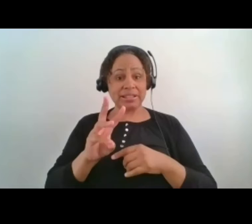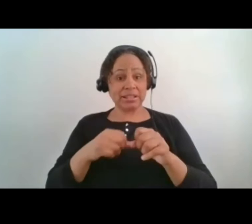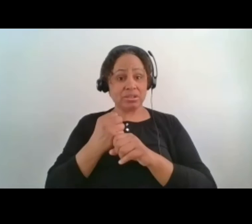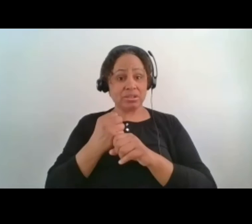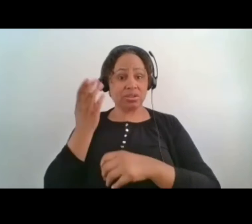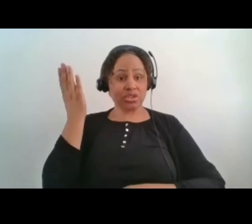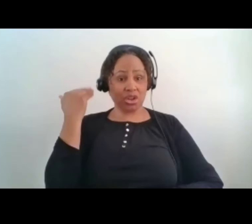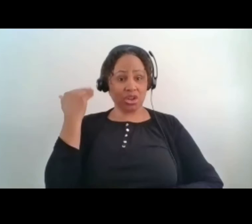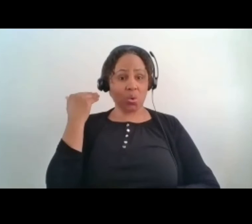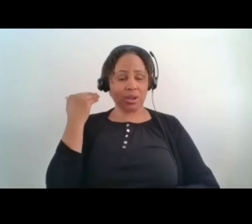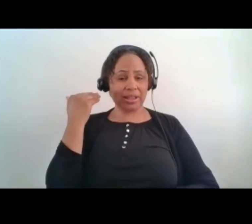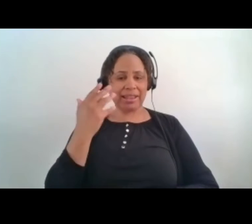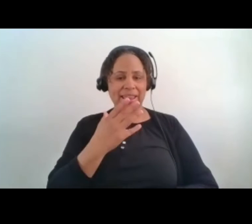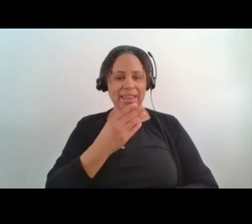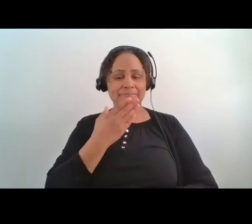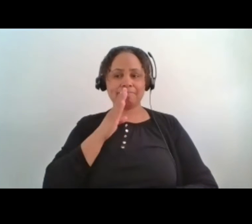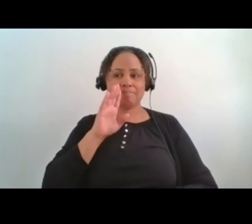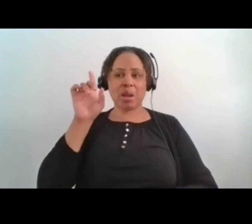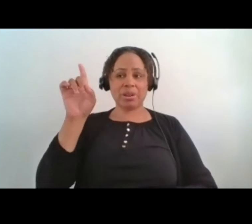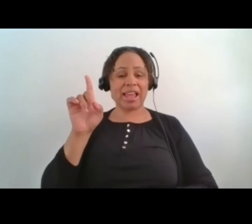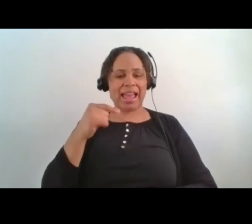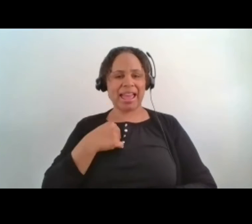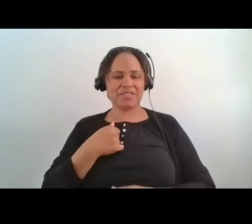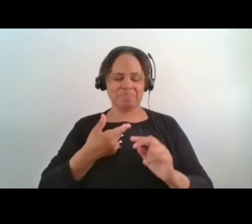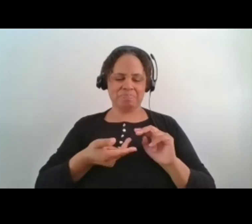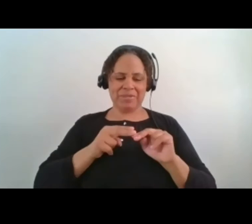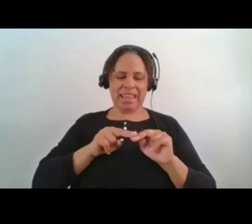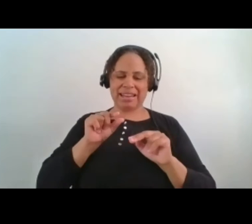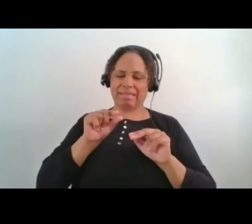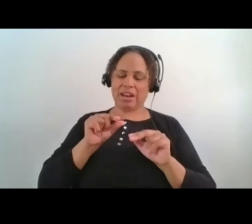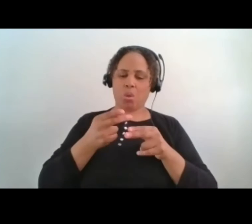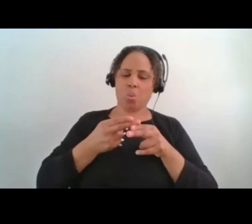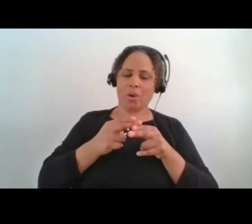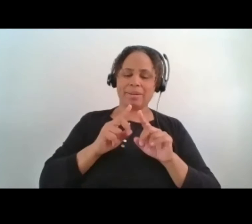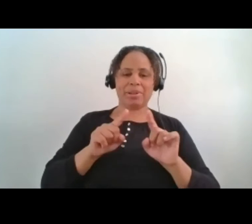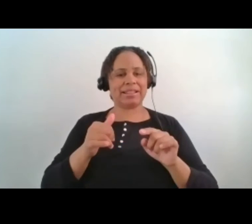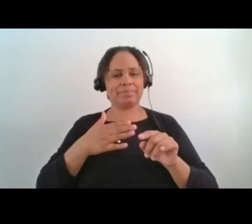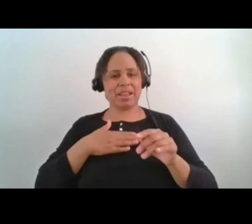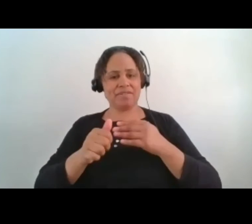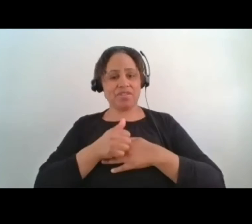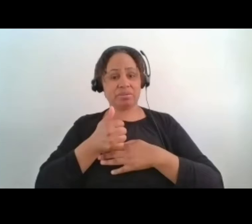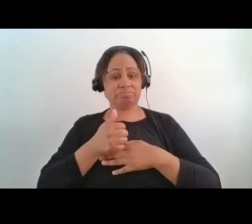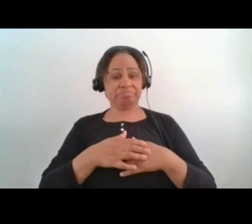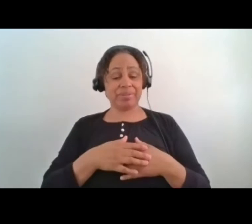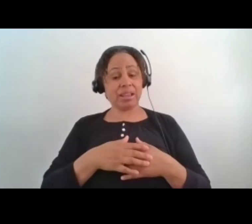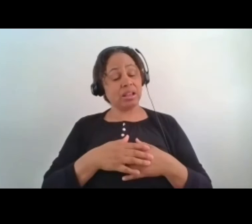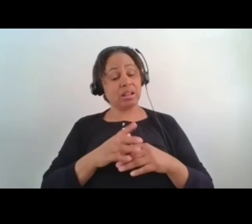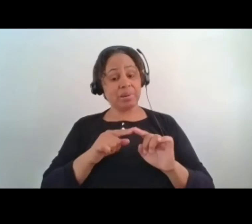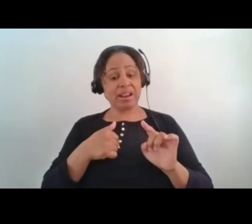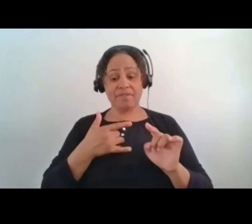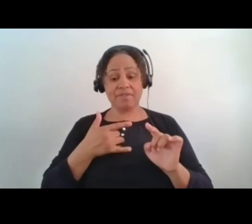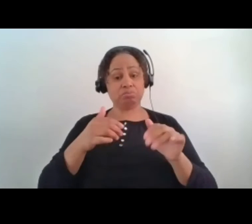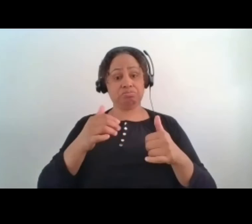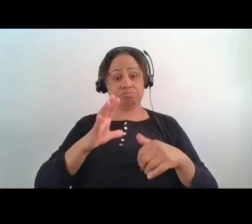I've gained a little bit of weight, but that's my fault. Otherwise, alhamdulillah, I feel fine, I feel great, and I have my